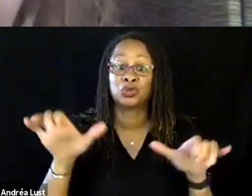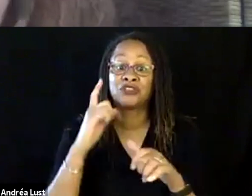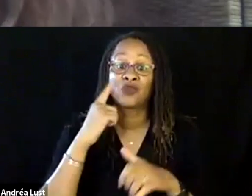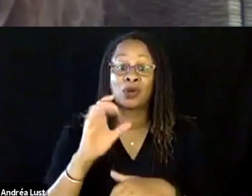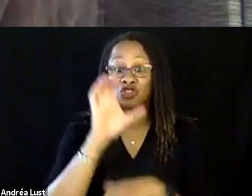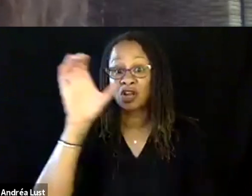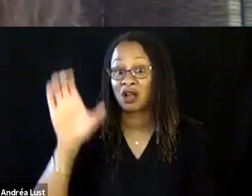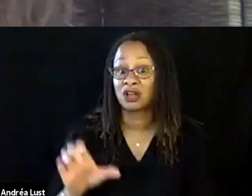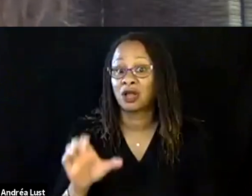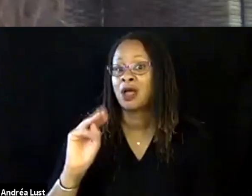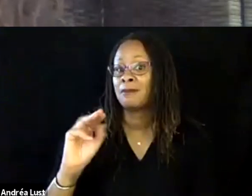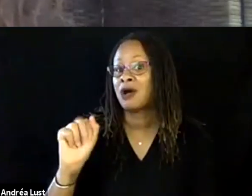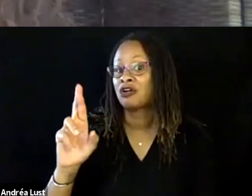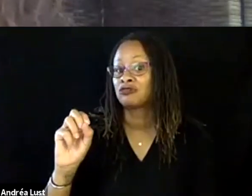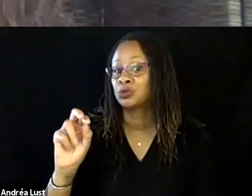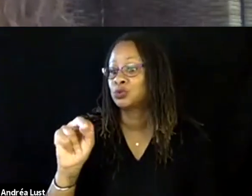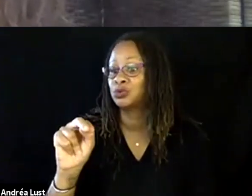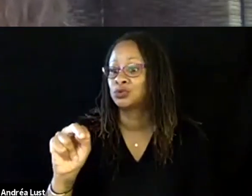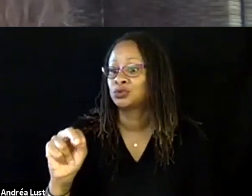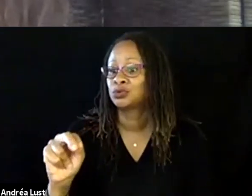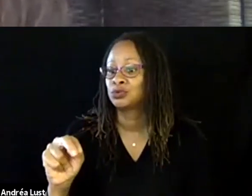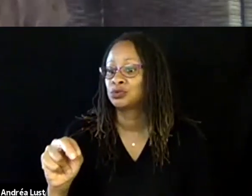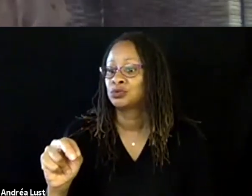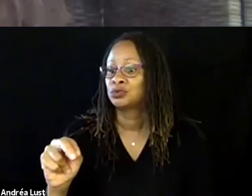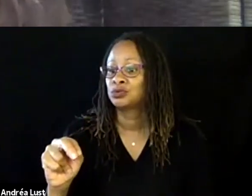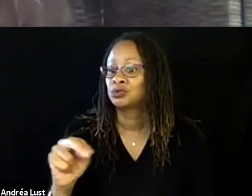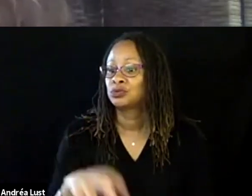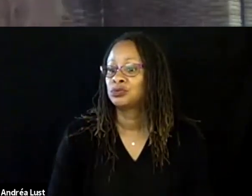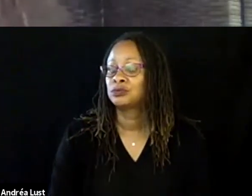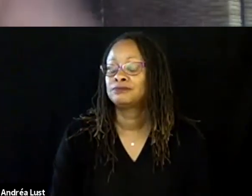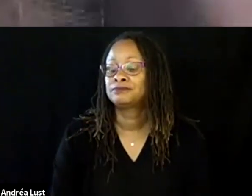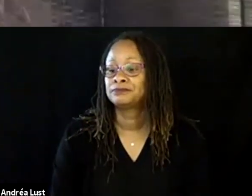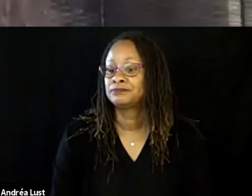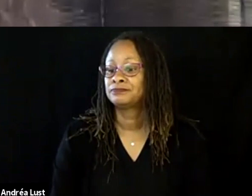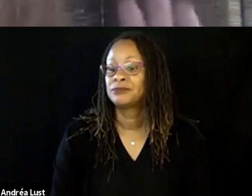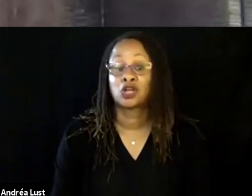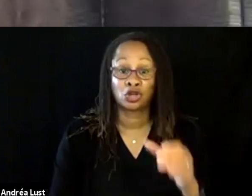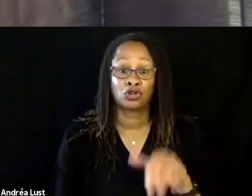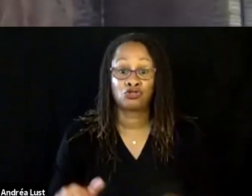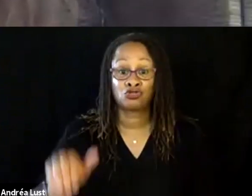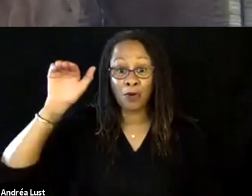Chicago Maroon, you know, you grew up in the church,